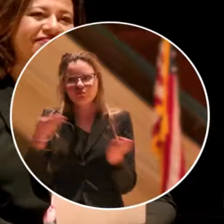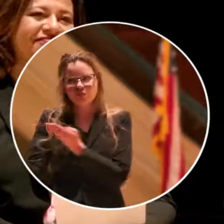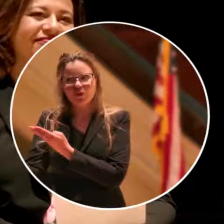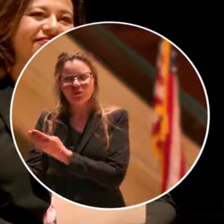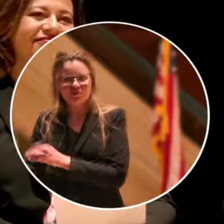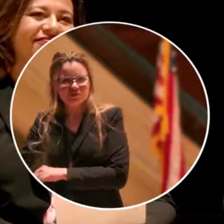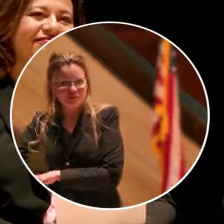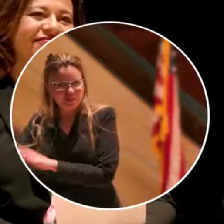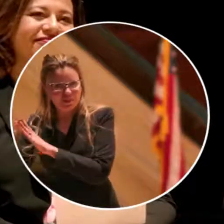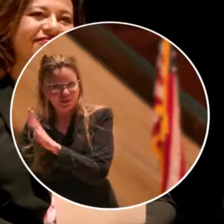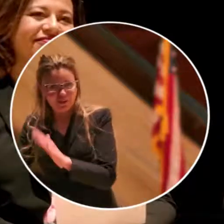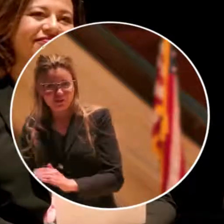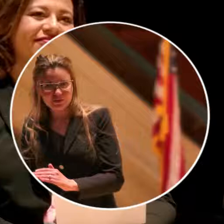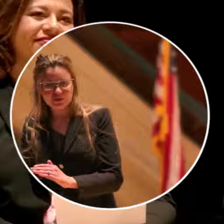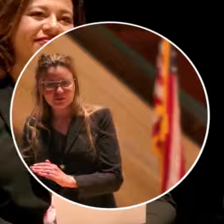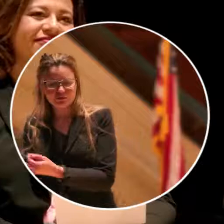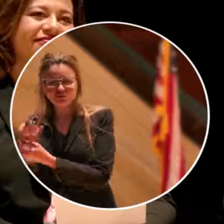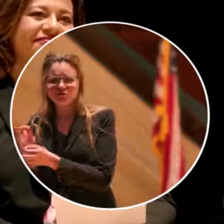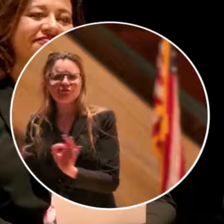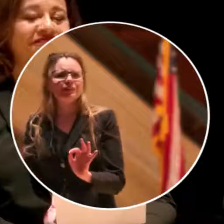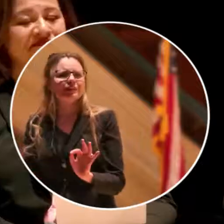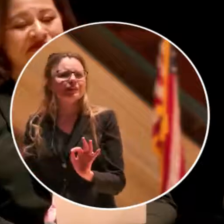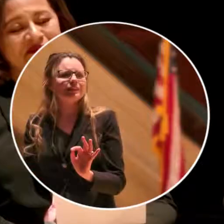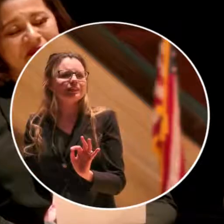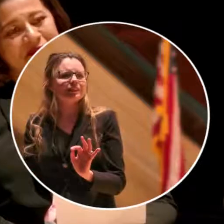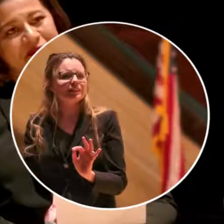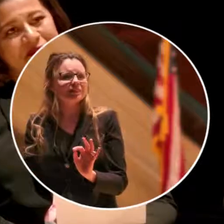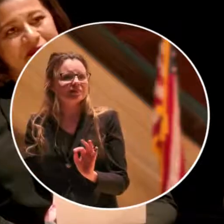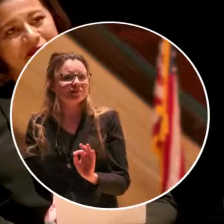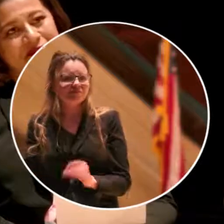delivered to them, free of charge.